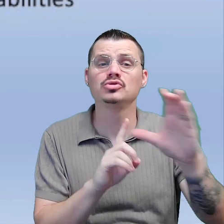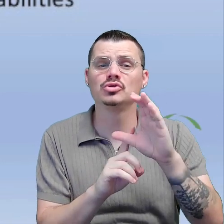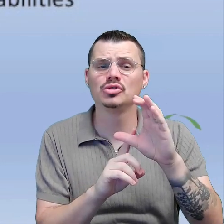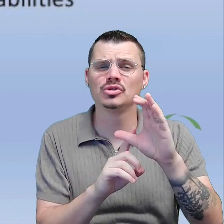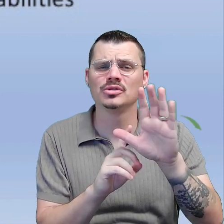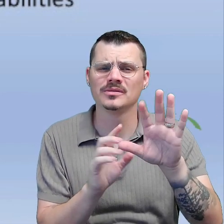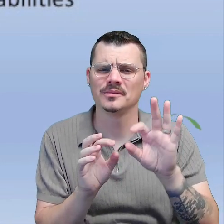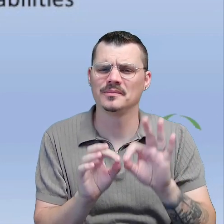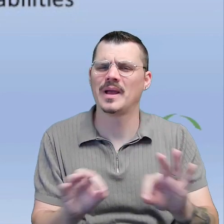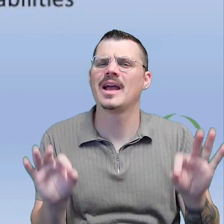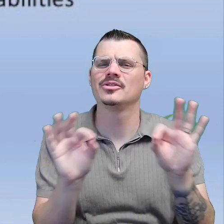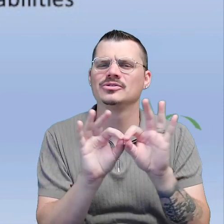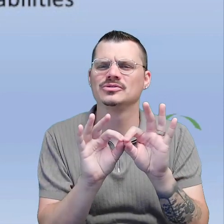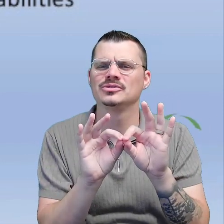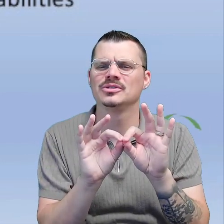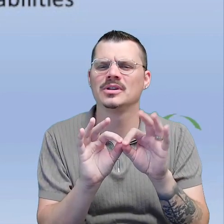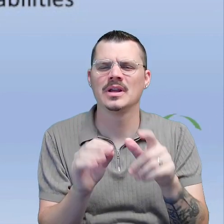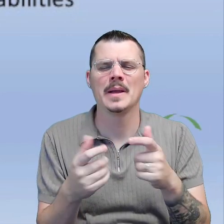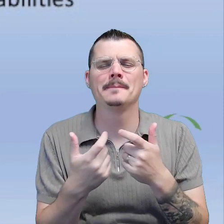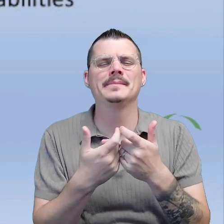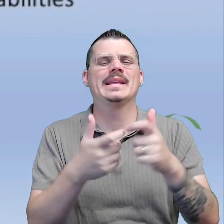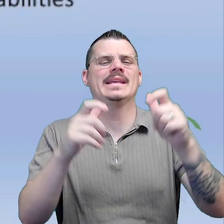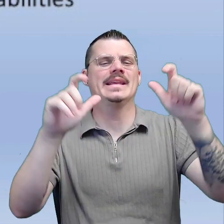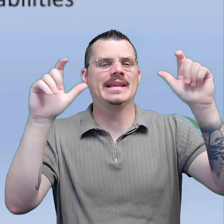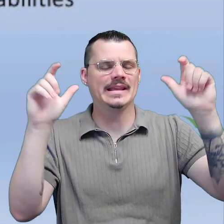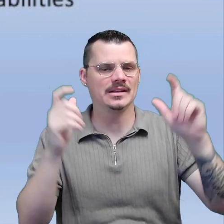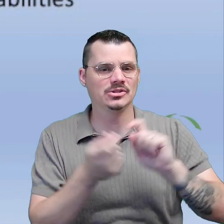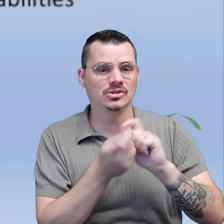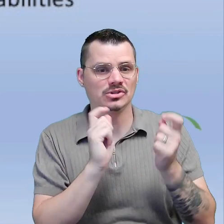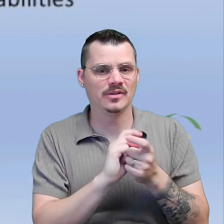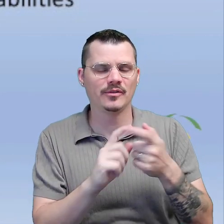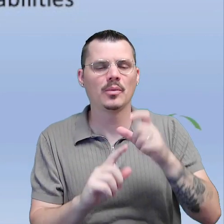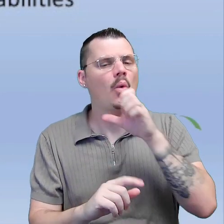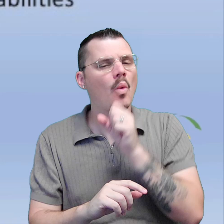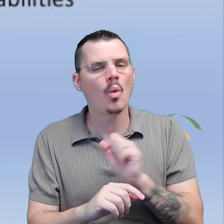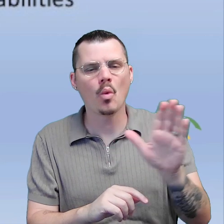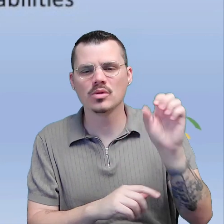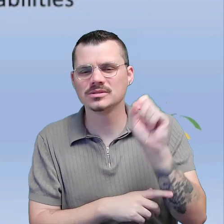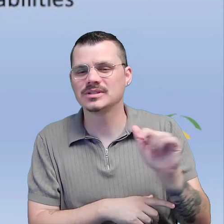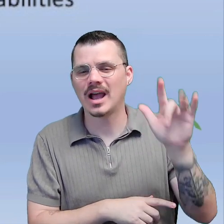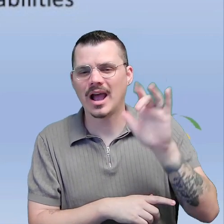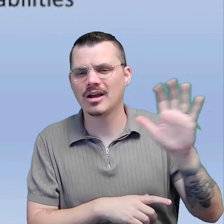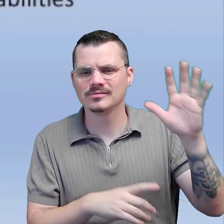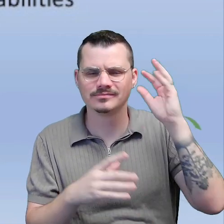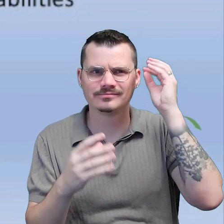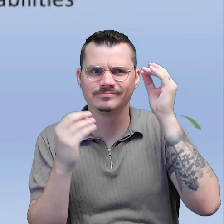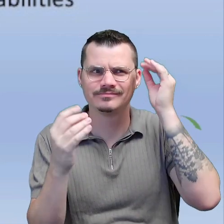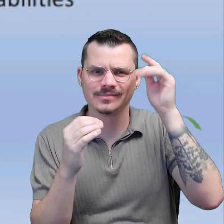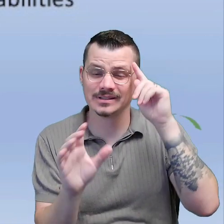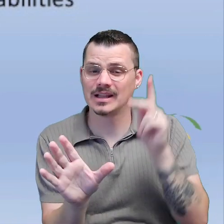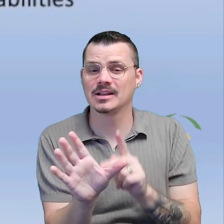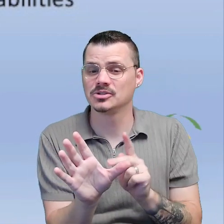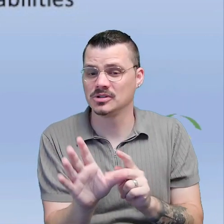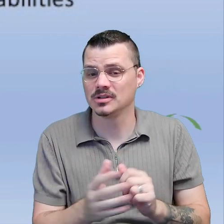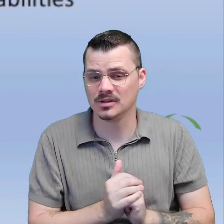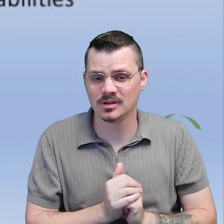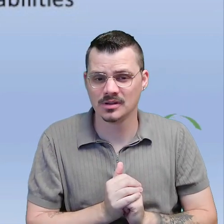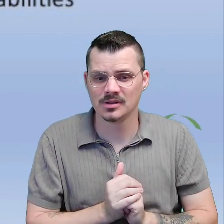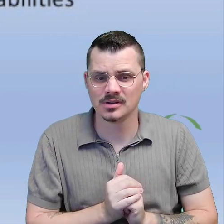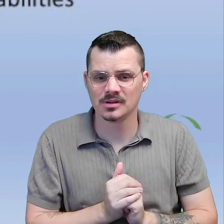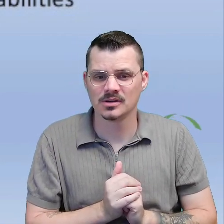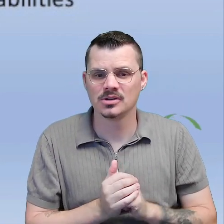Culture matters. This was a big departure from sort of old style conventional psychiatric